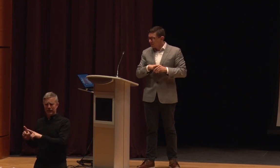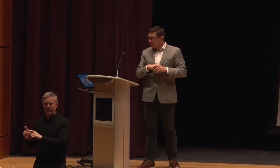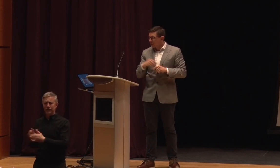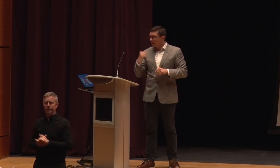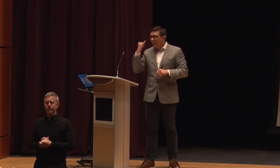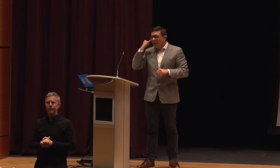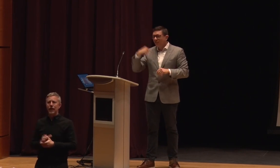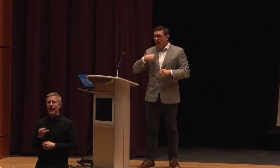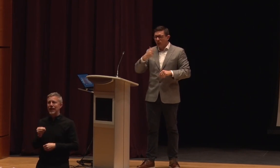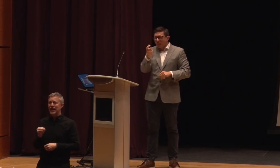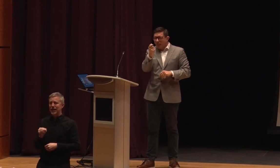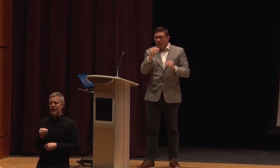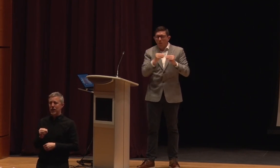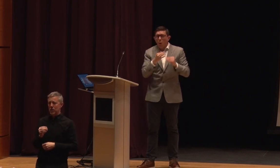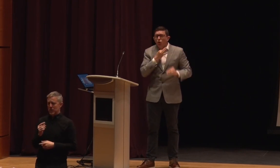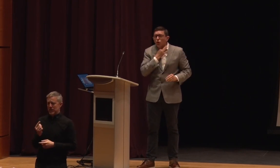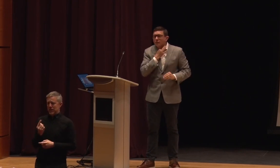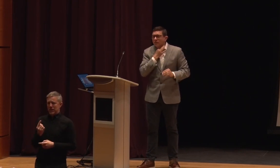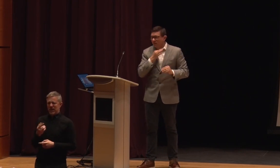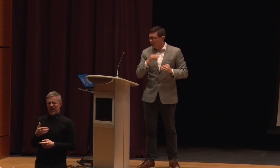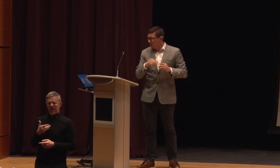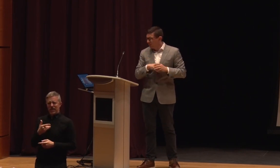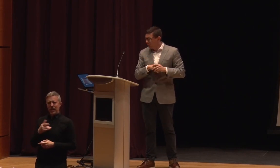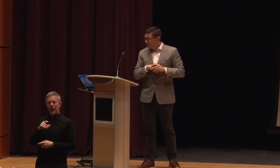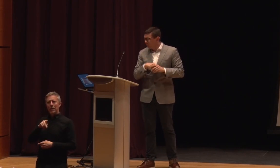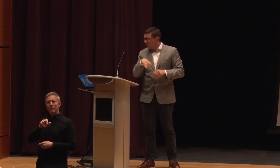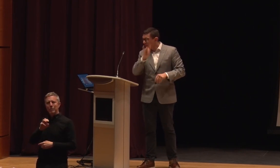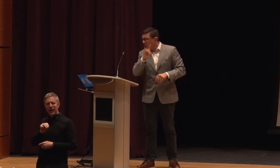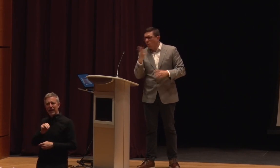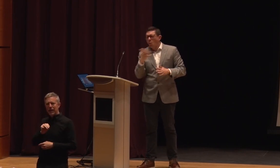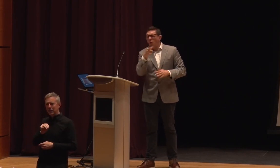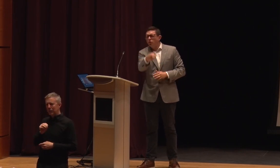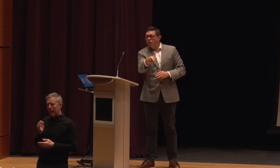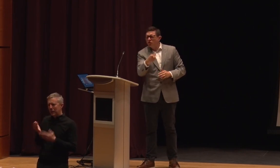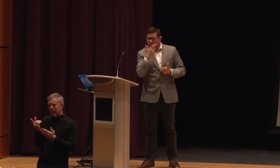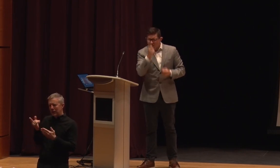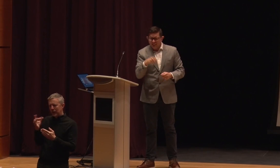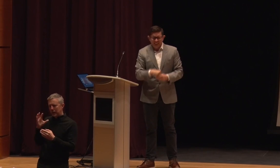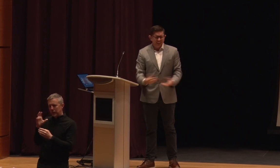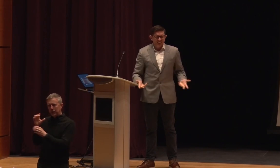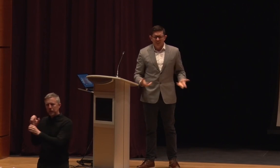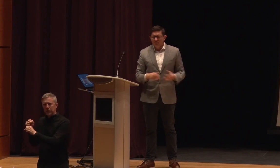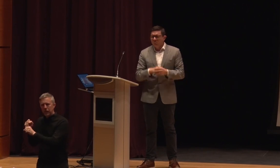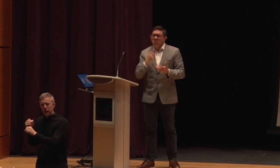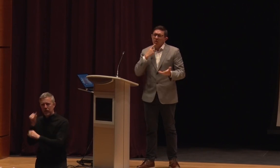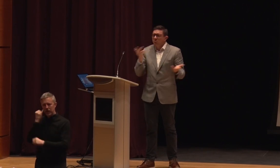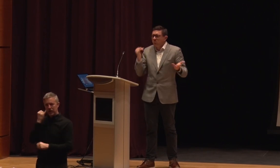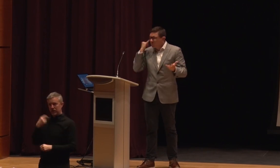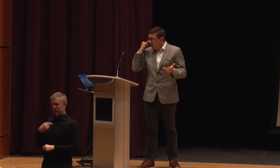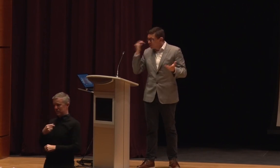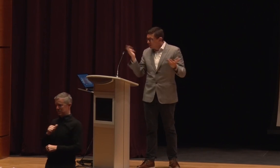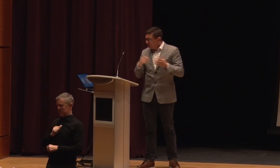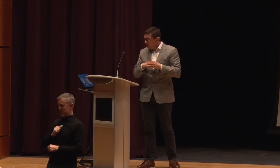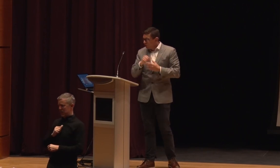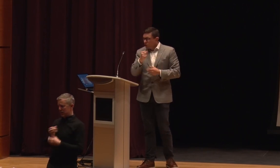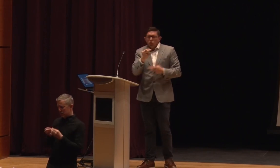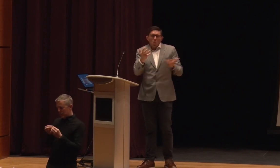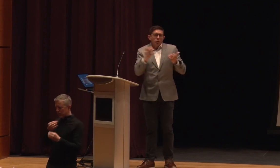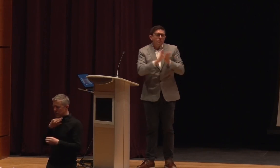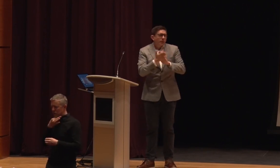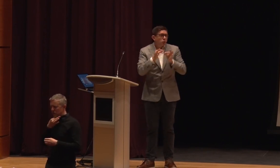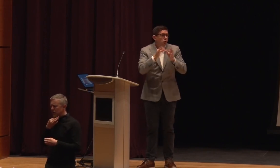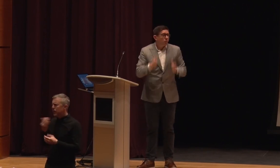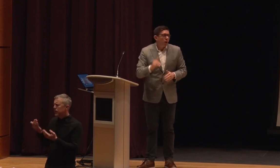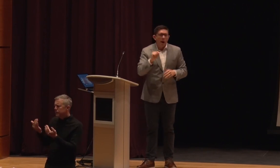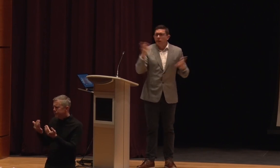wasn't interested in. If I was a little bit more curious, if found out what she was interested in. You know, say for